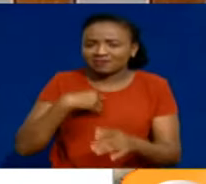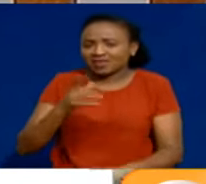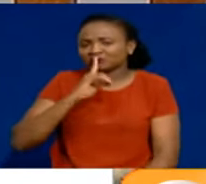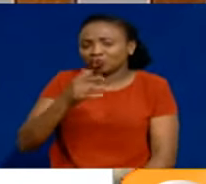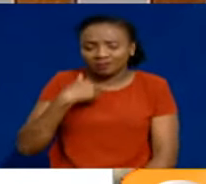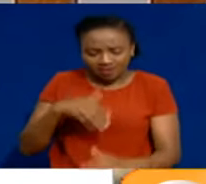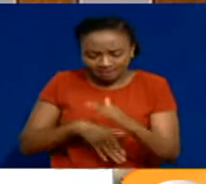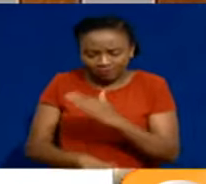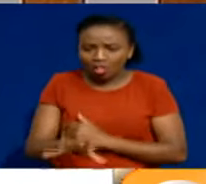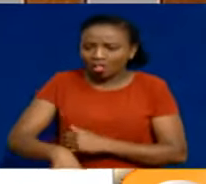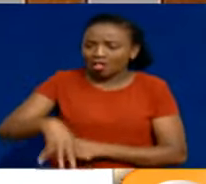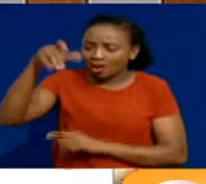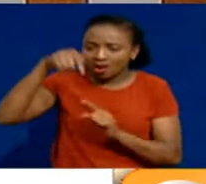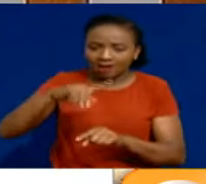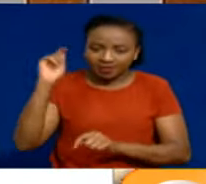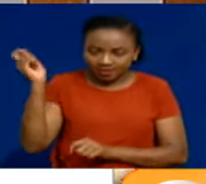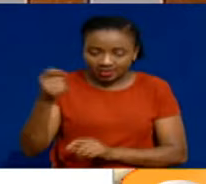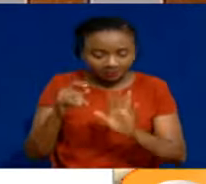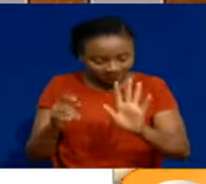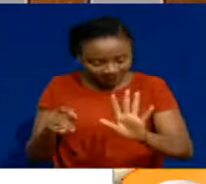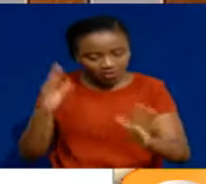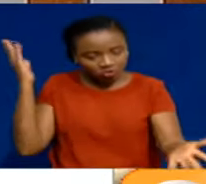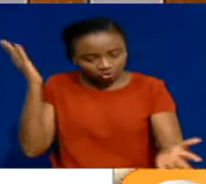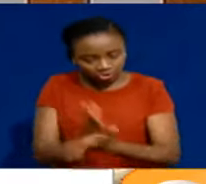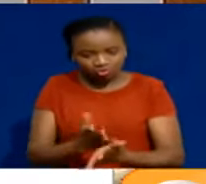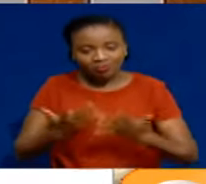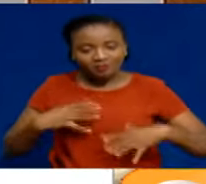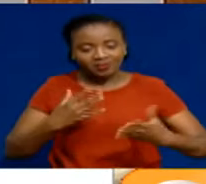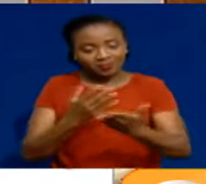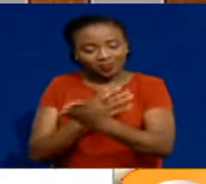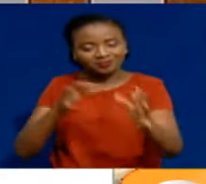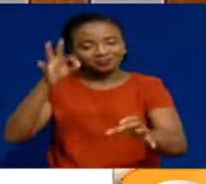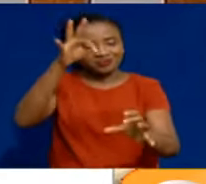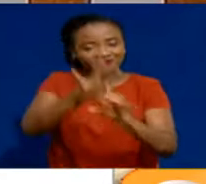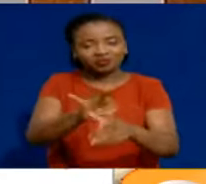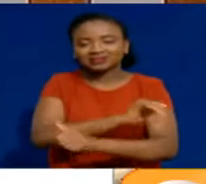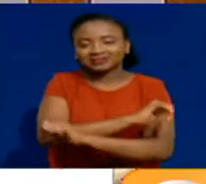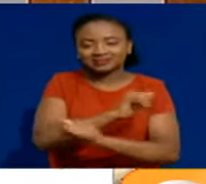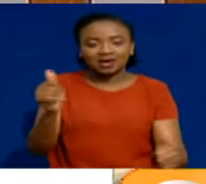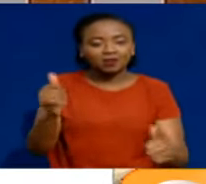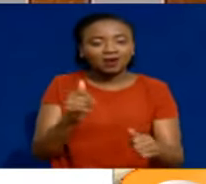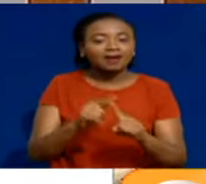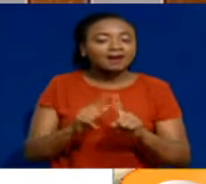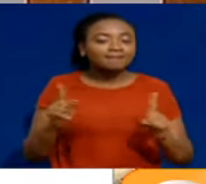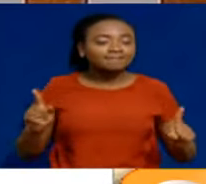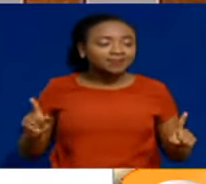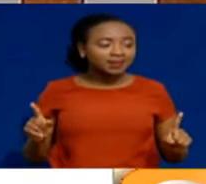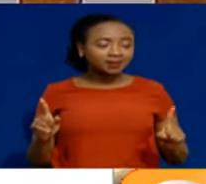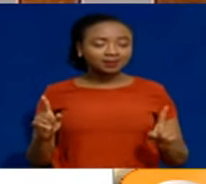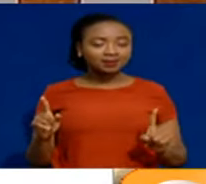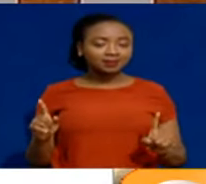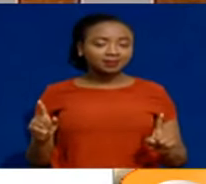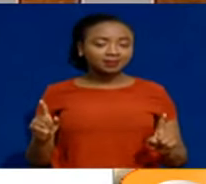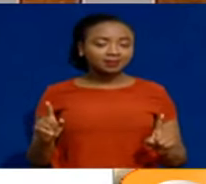People do vote, yes. I'm not saying people not vote. And I've already said the turnout will be mammoth.